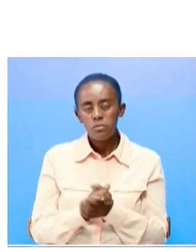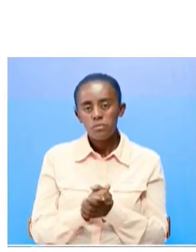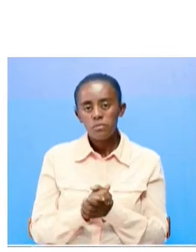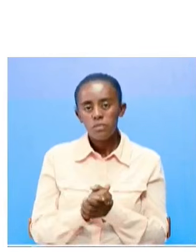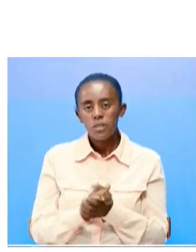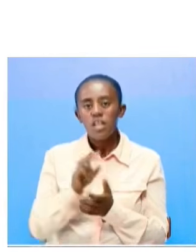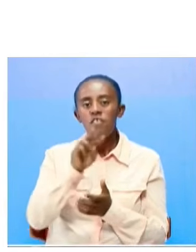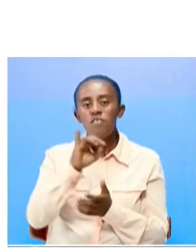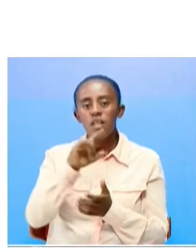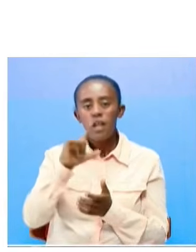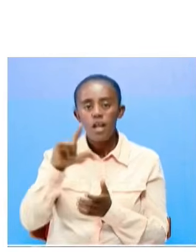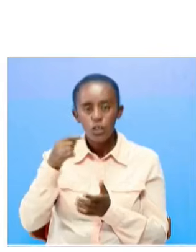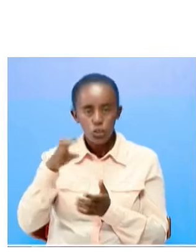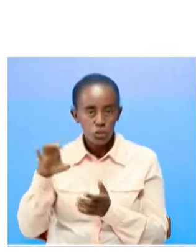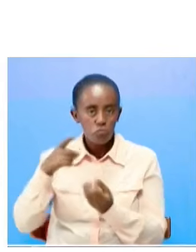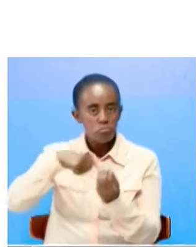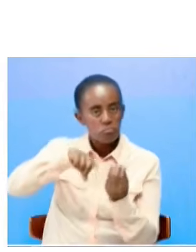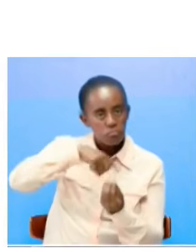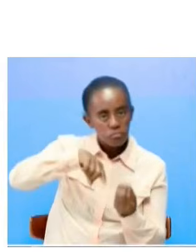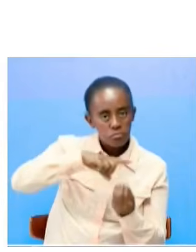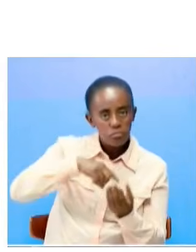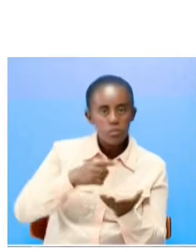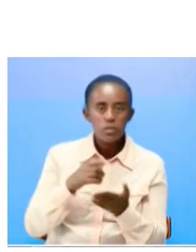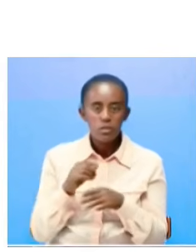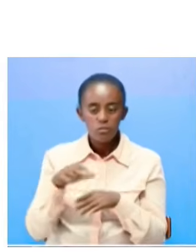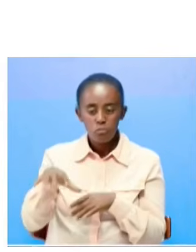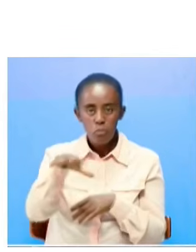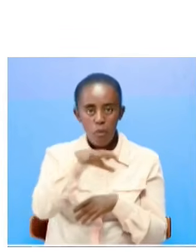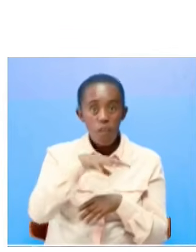In a small village called